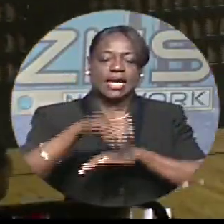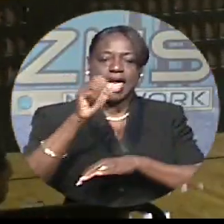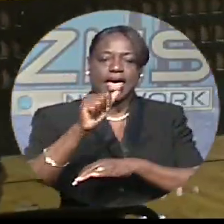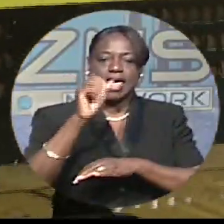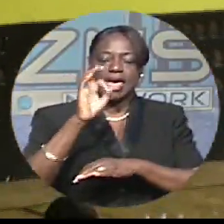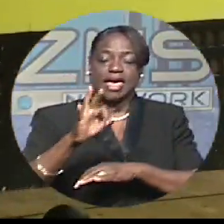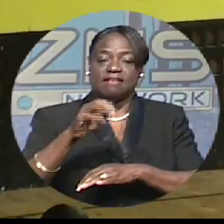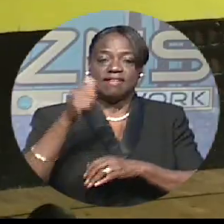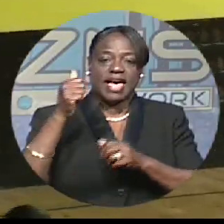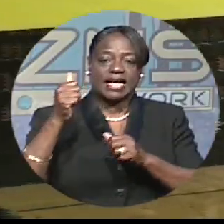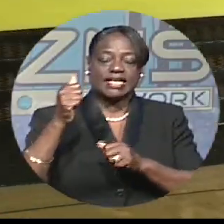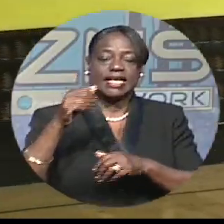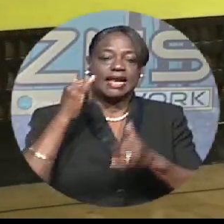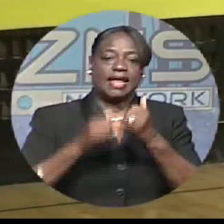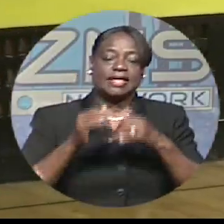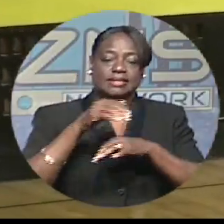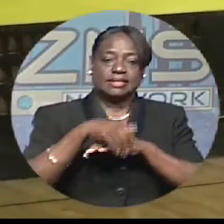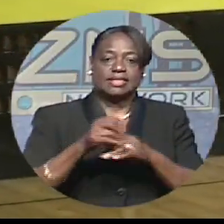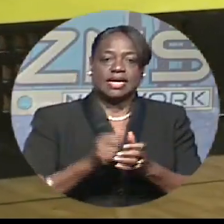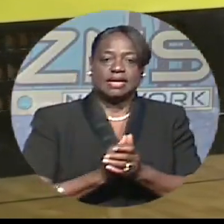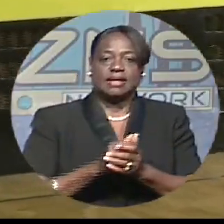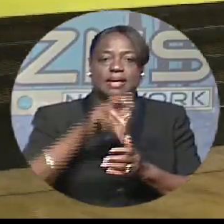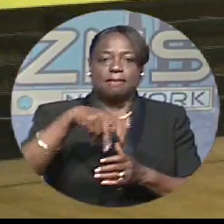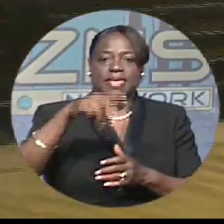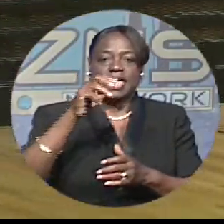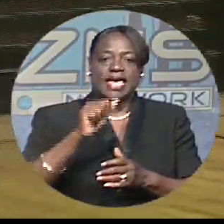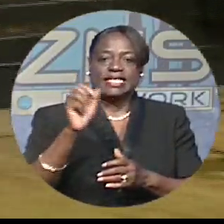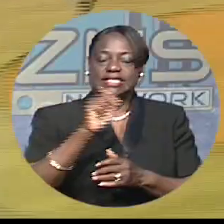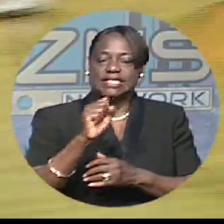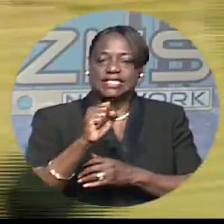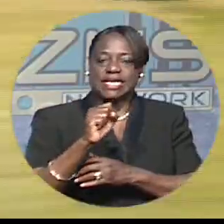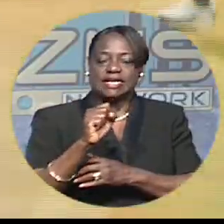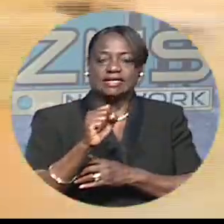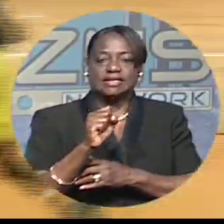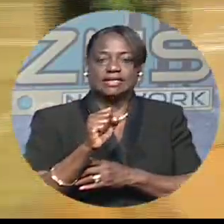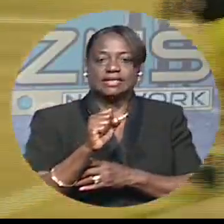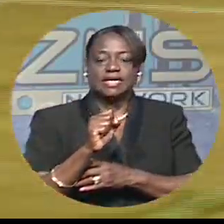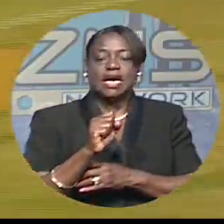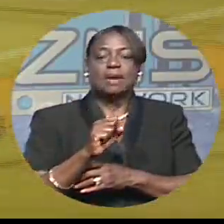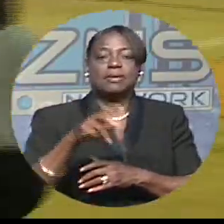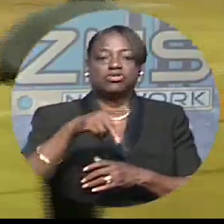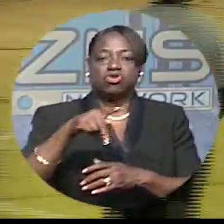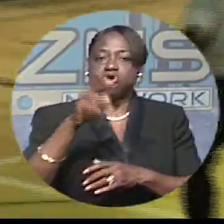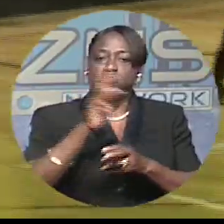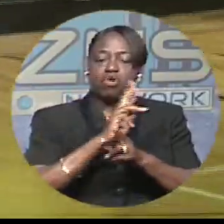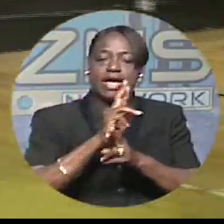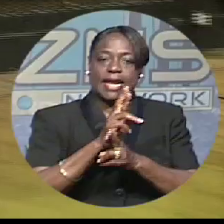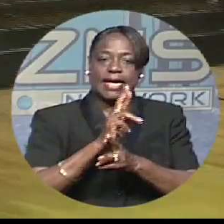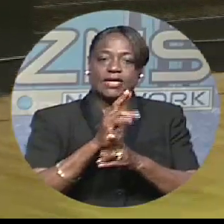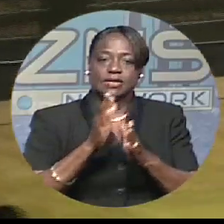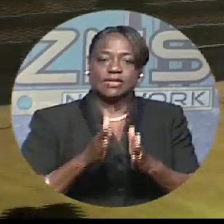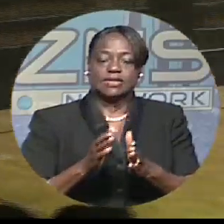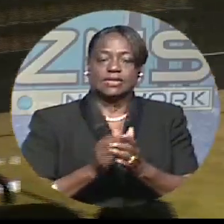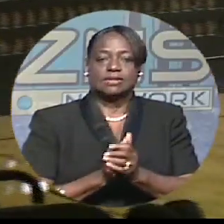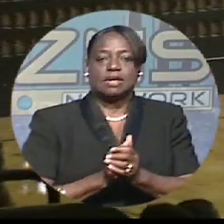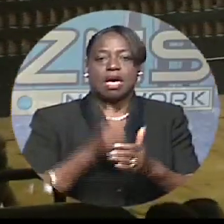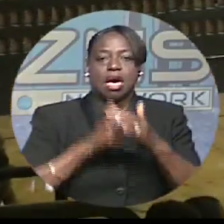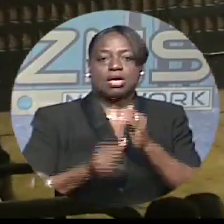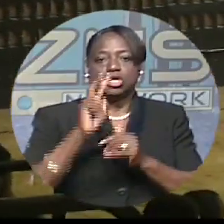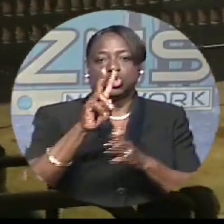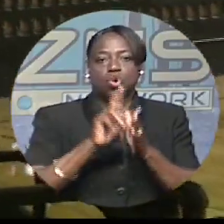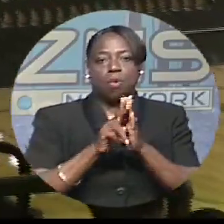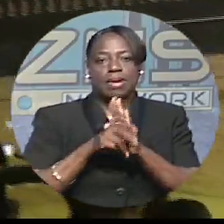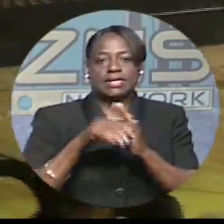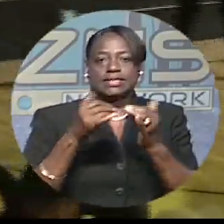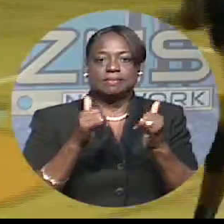Gym. The PJ Stingers were on the verge of taking a 2-0 series lead on the Patron Regulators, but with under 2 minutes to play in the